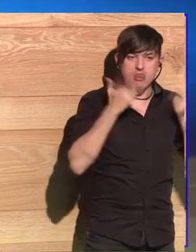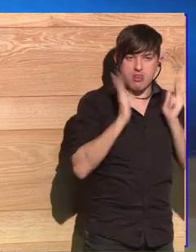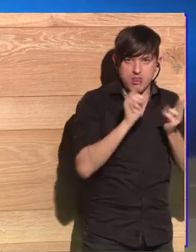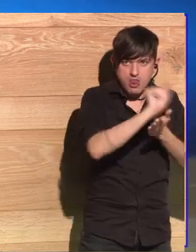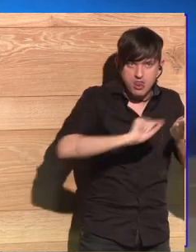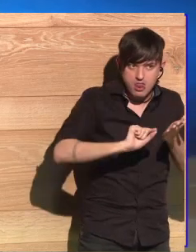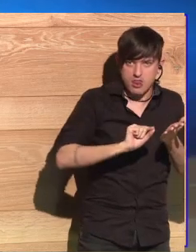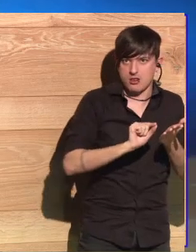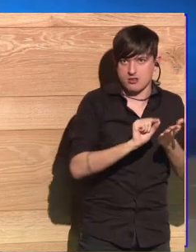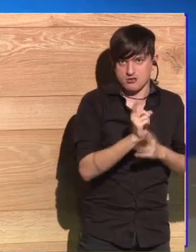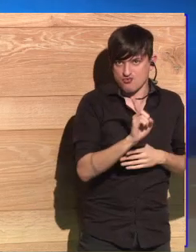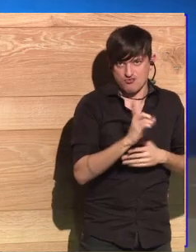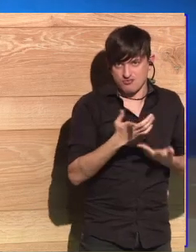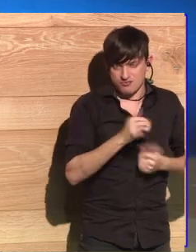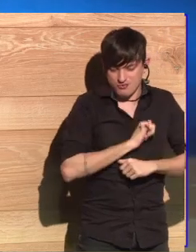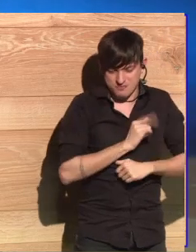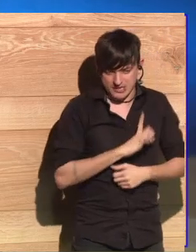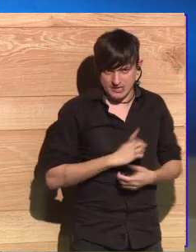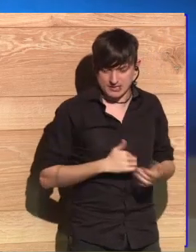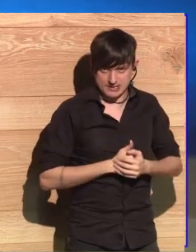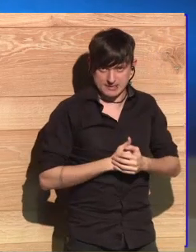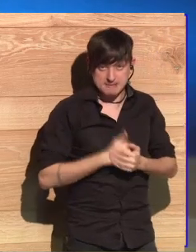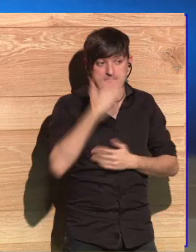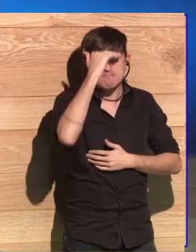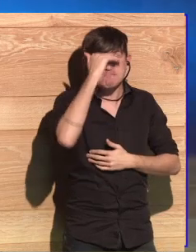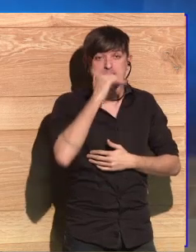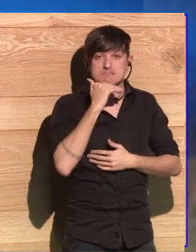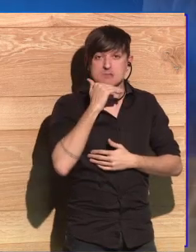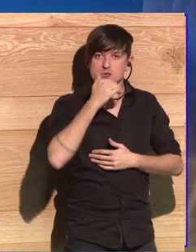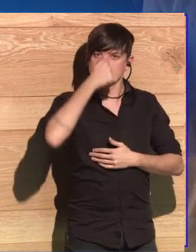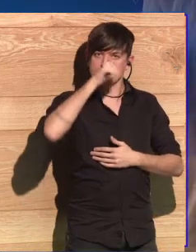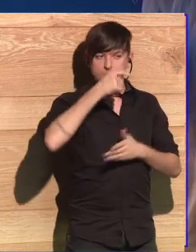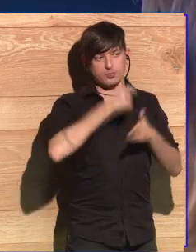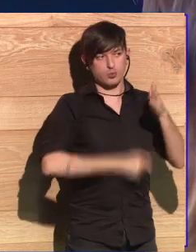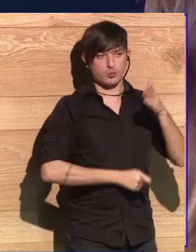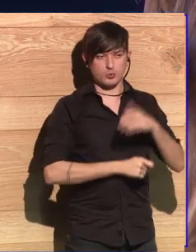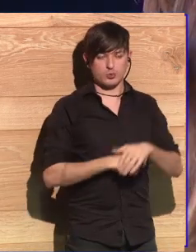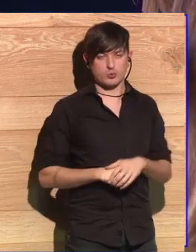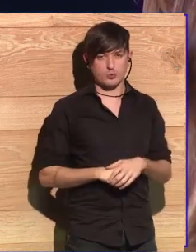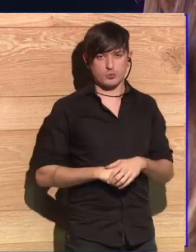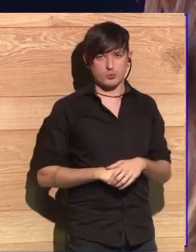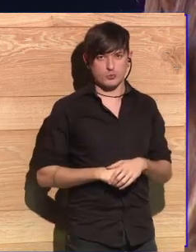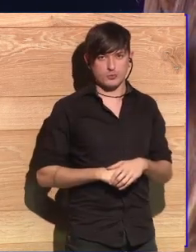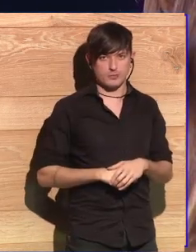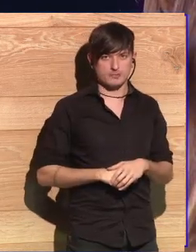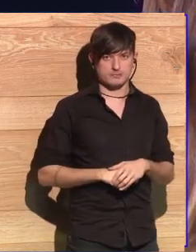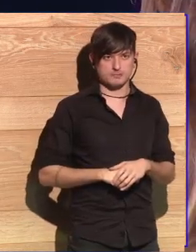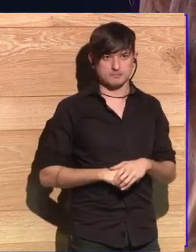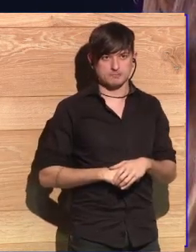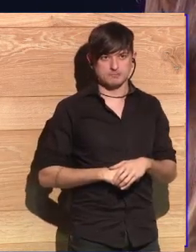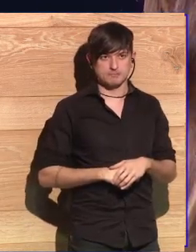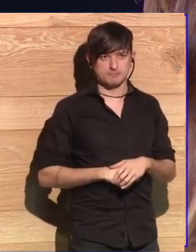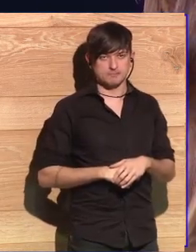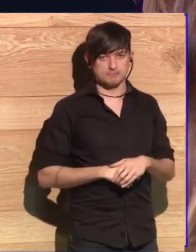My father was a strict man, and I talk about some of that in the book, where one time I was,